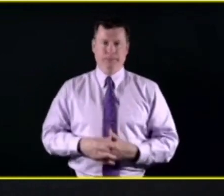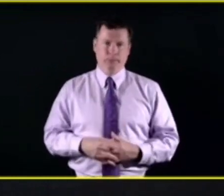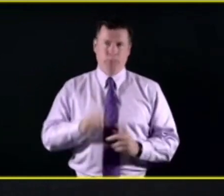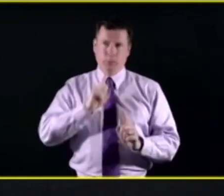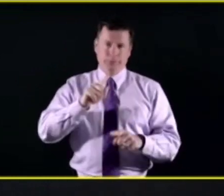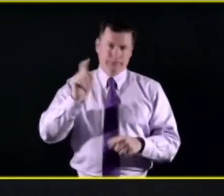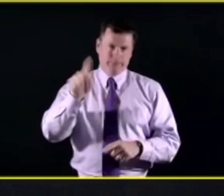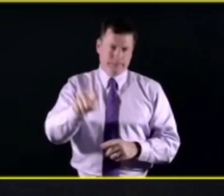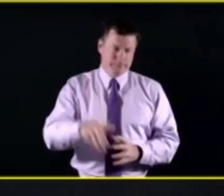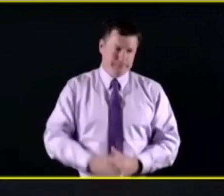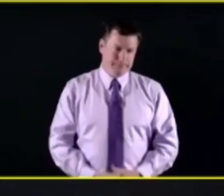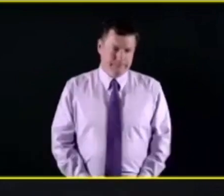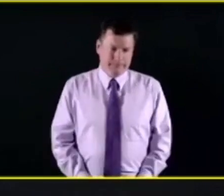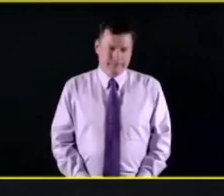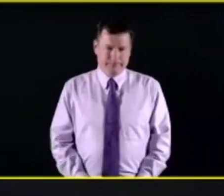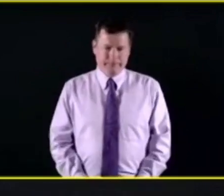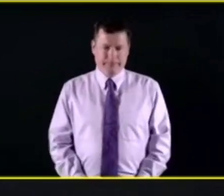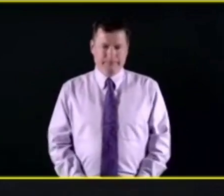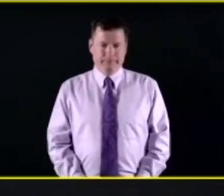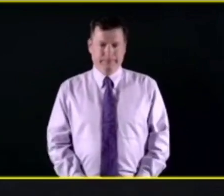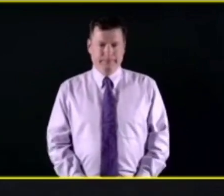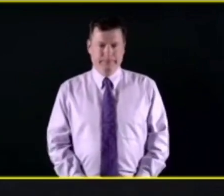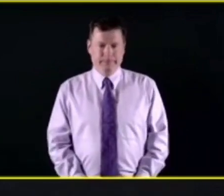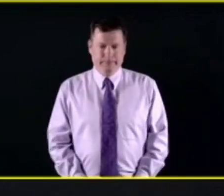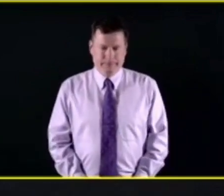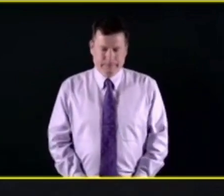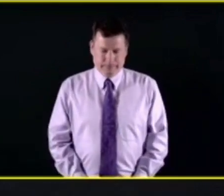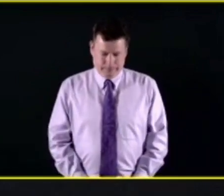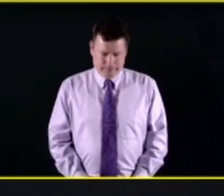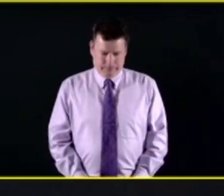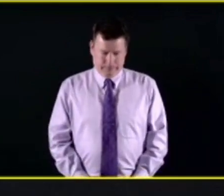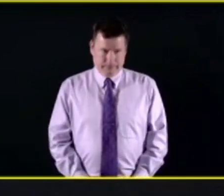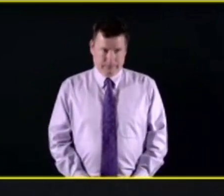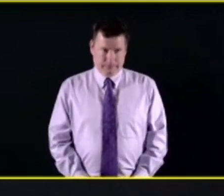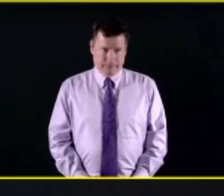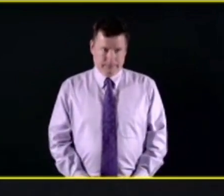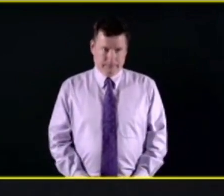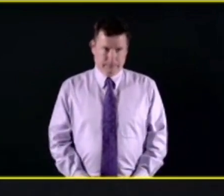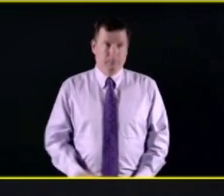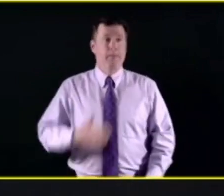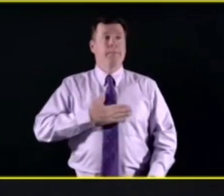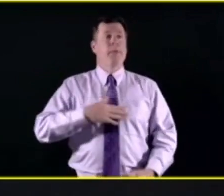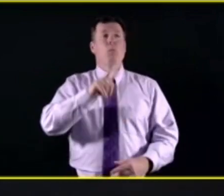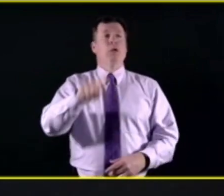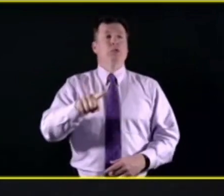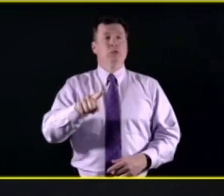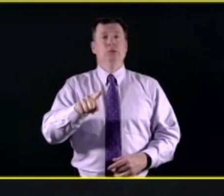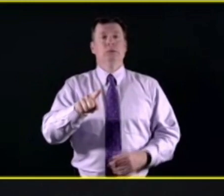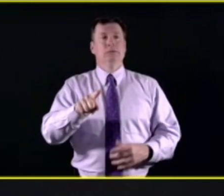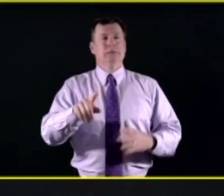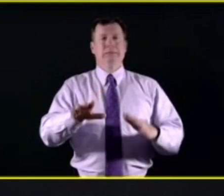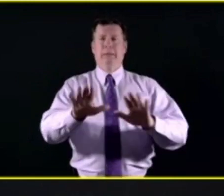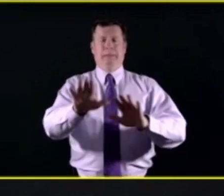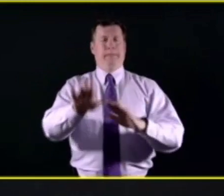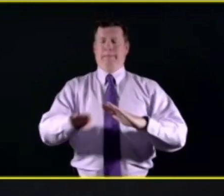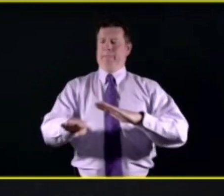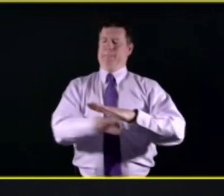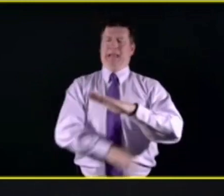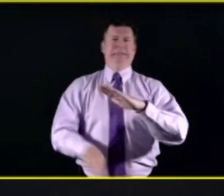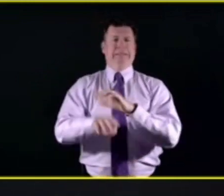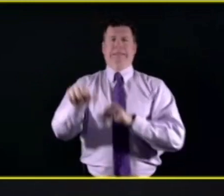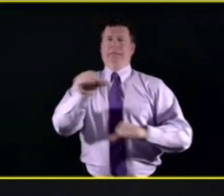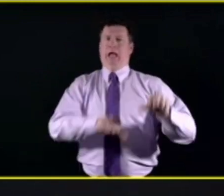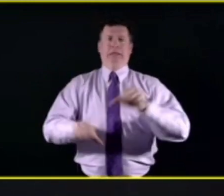Hi, I guess let me ask kind of a basic question. The messenger RNA, what is that and why is